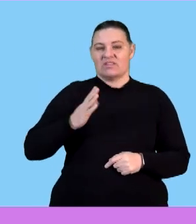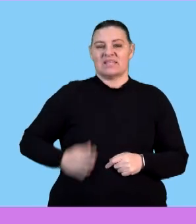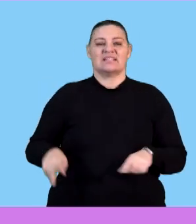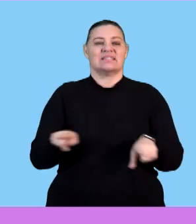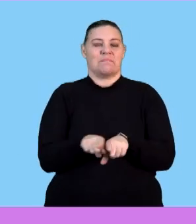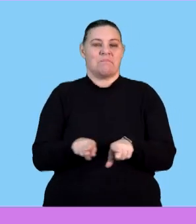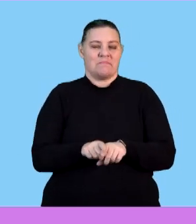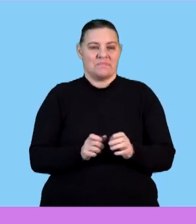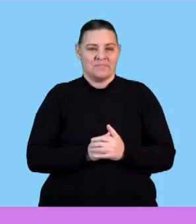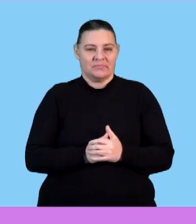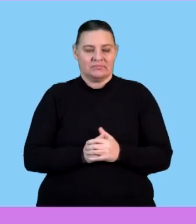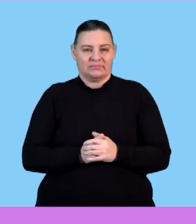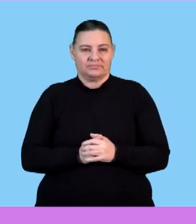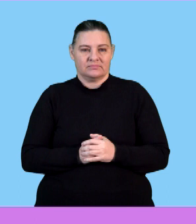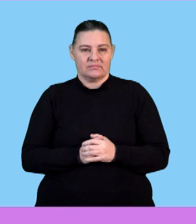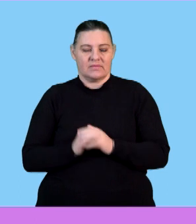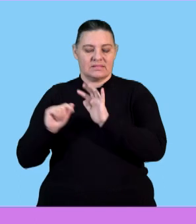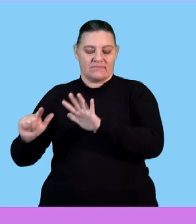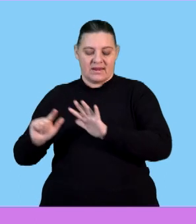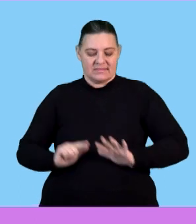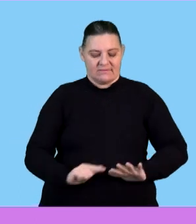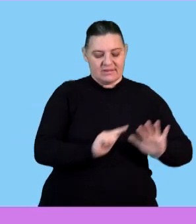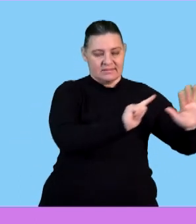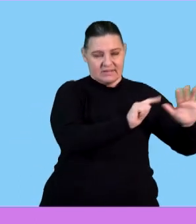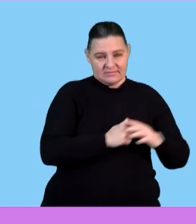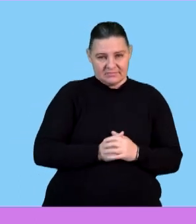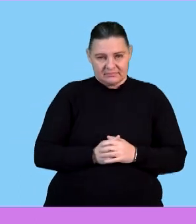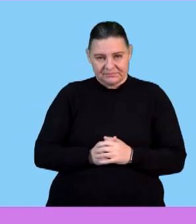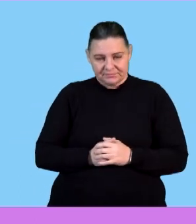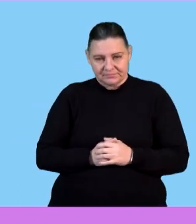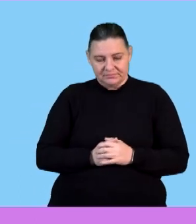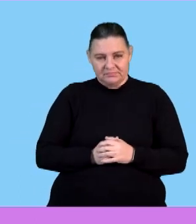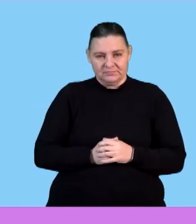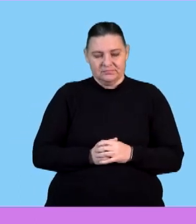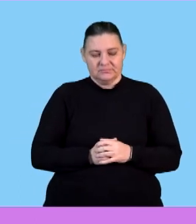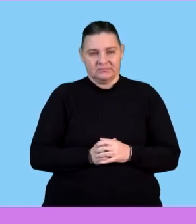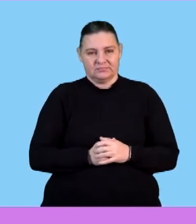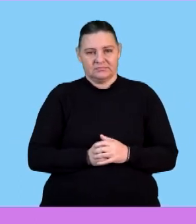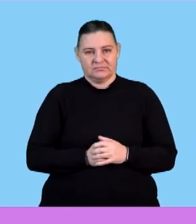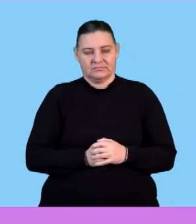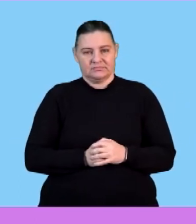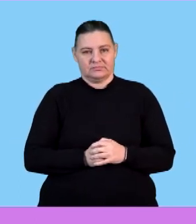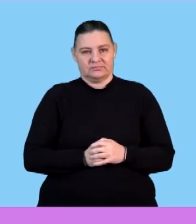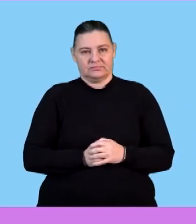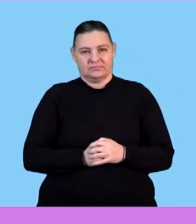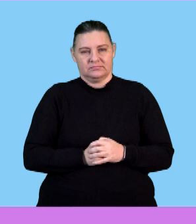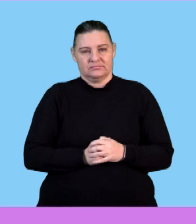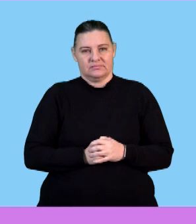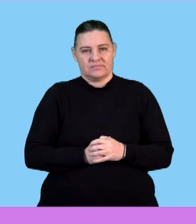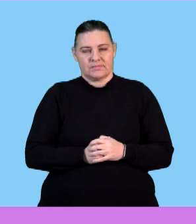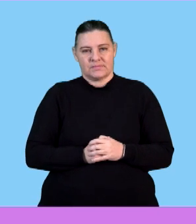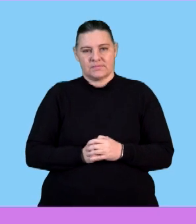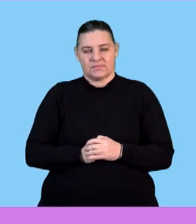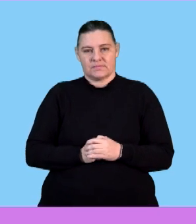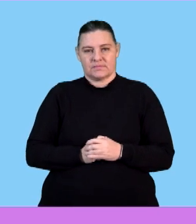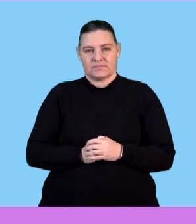when I checked, they were. So that's 7 centimeters, that's 7 centimeters, and